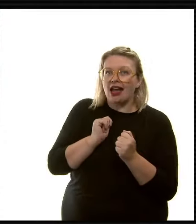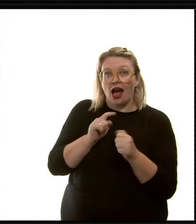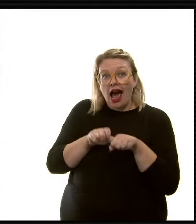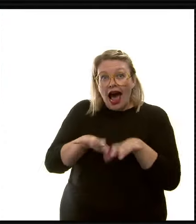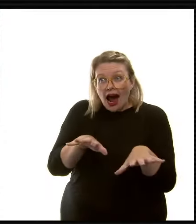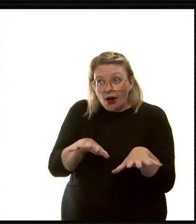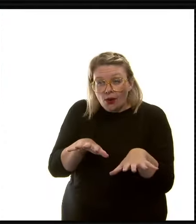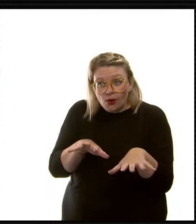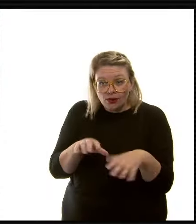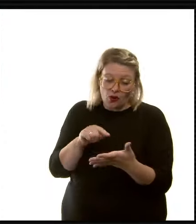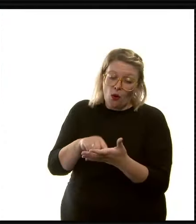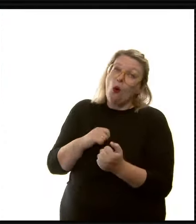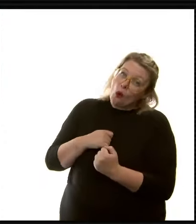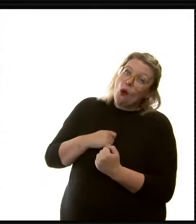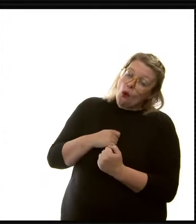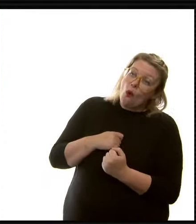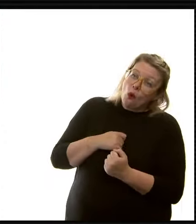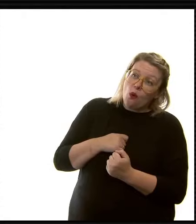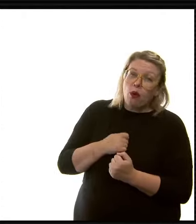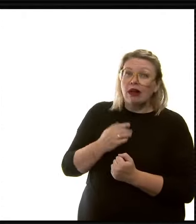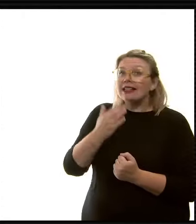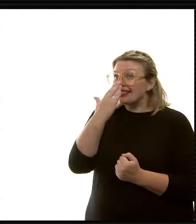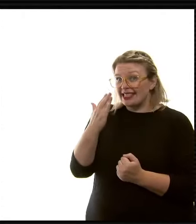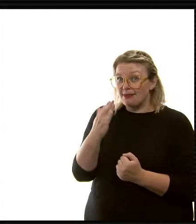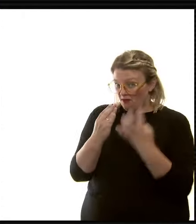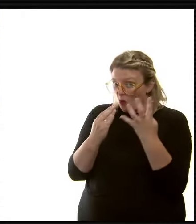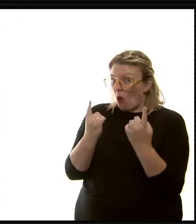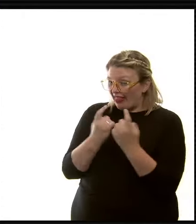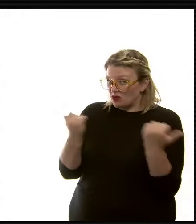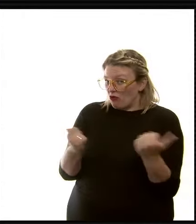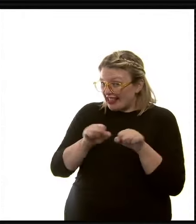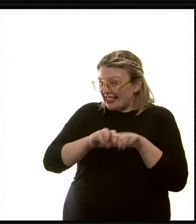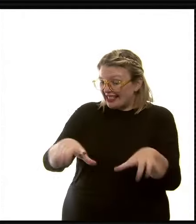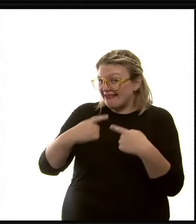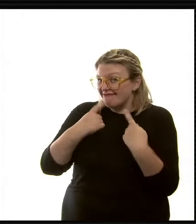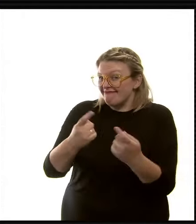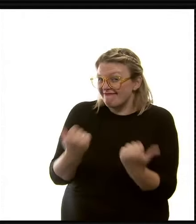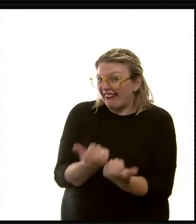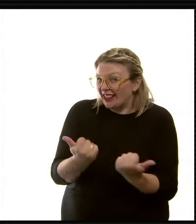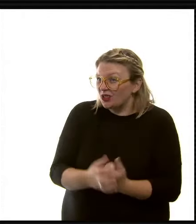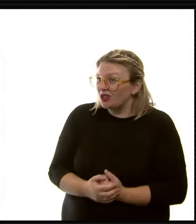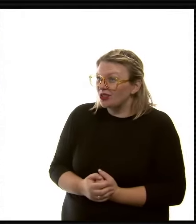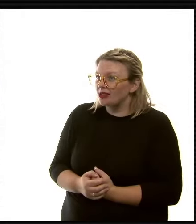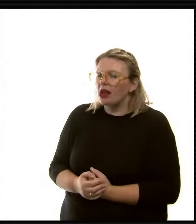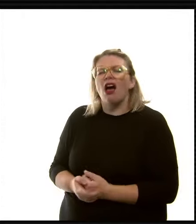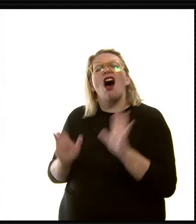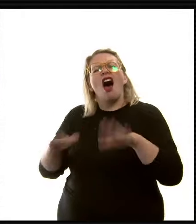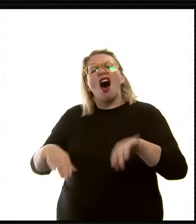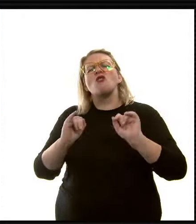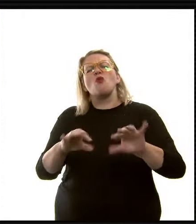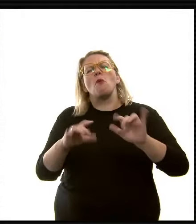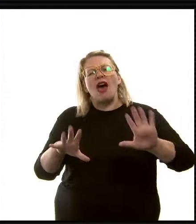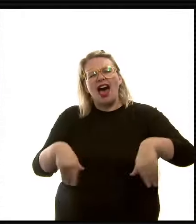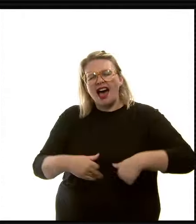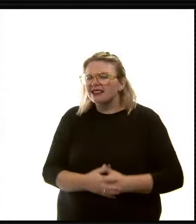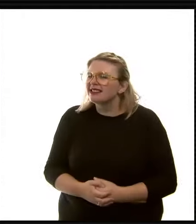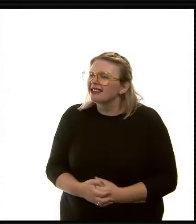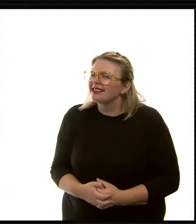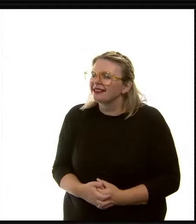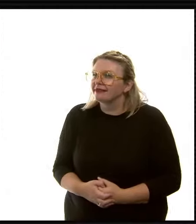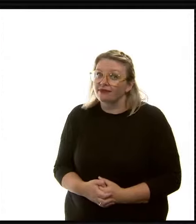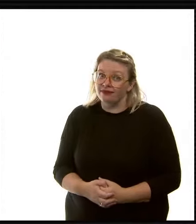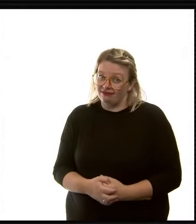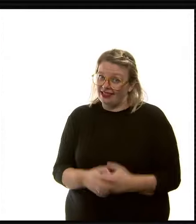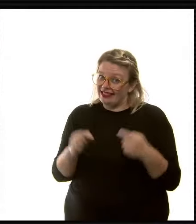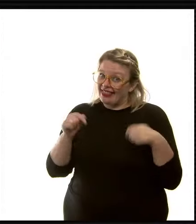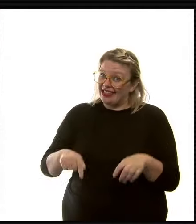air. Any leaks? Yeah, almost 4. 4? Yeah, it's a lot. It's not too bad. And this is a very special year.